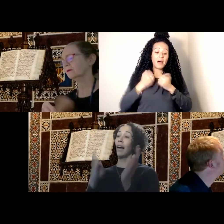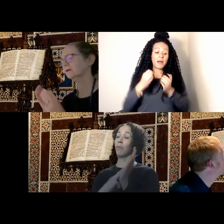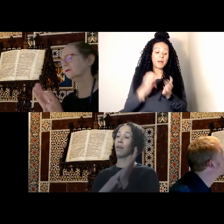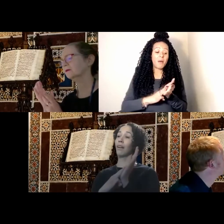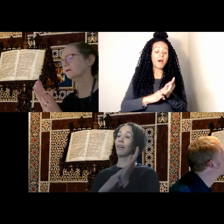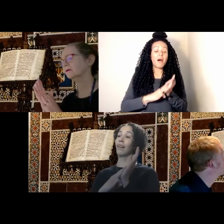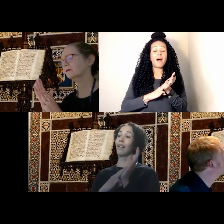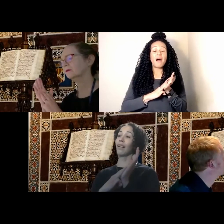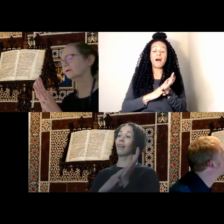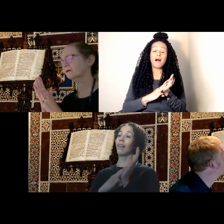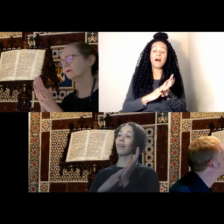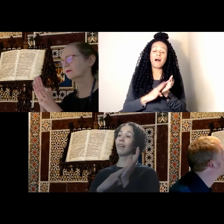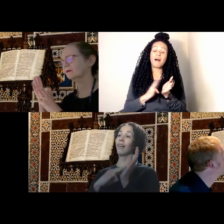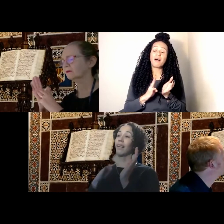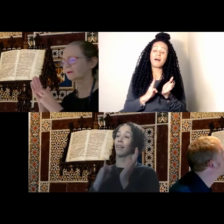mother, my